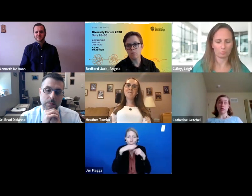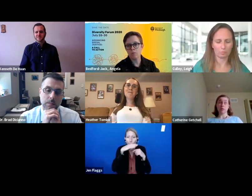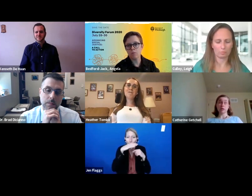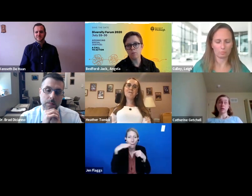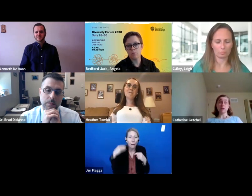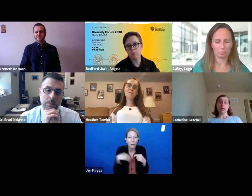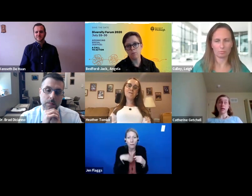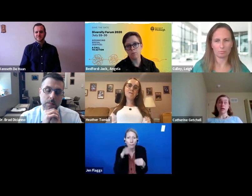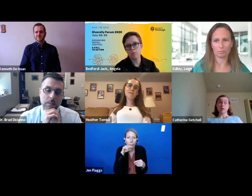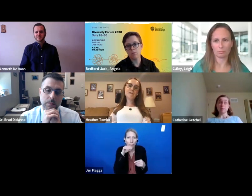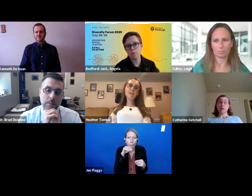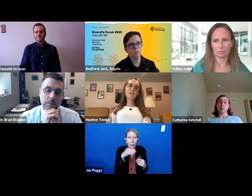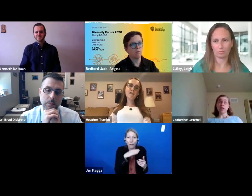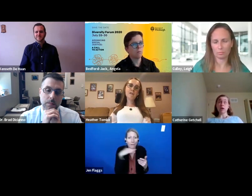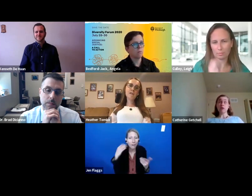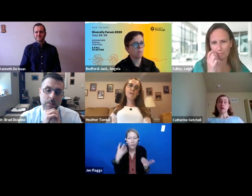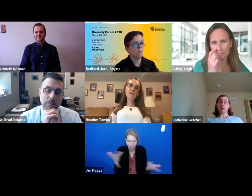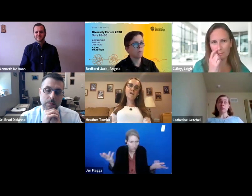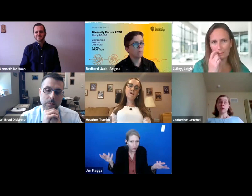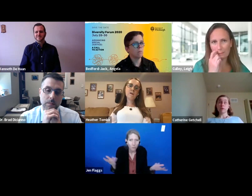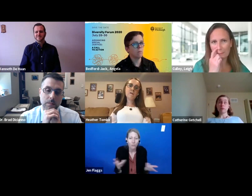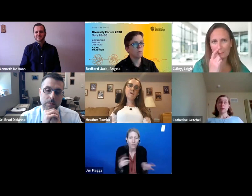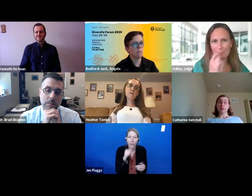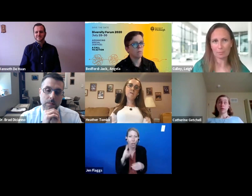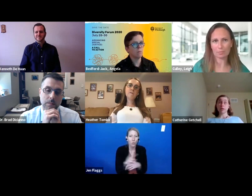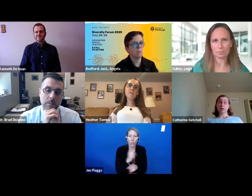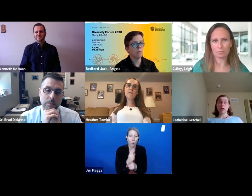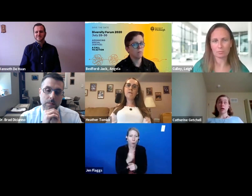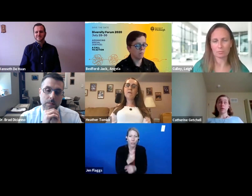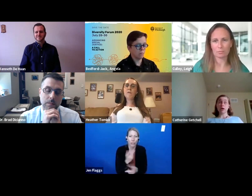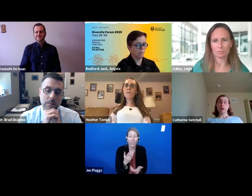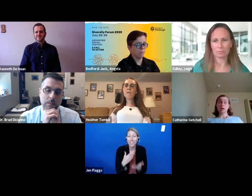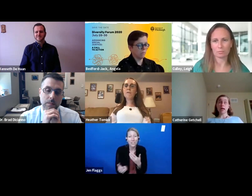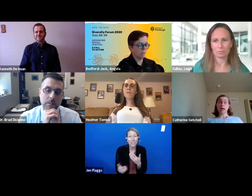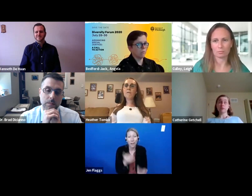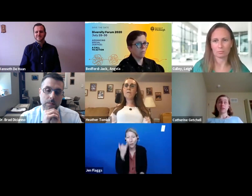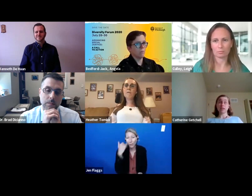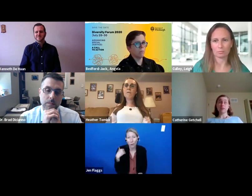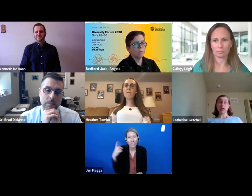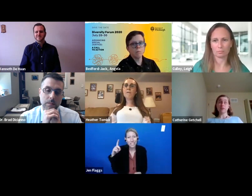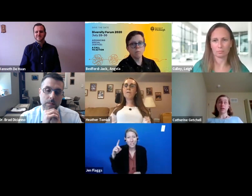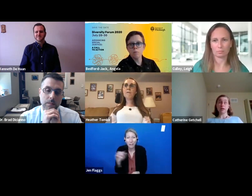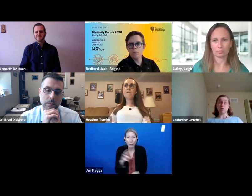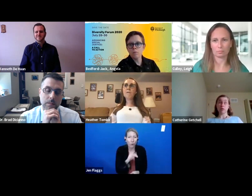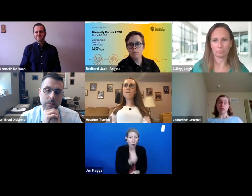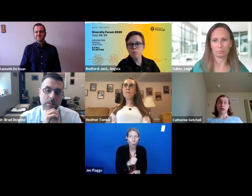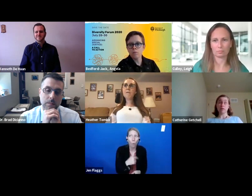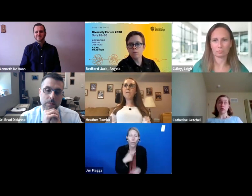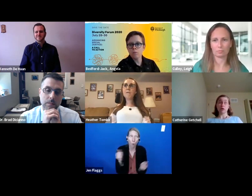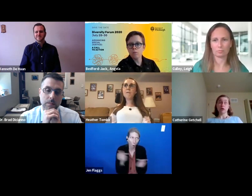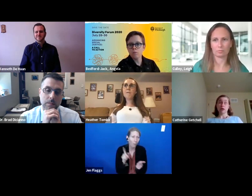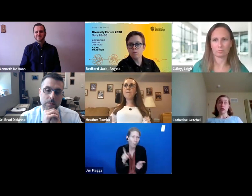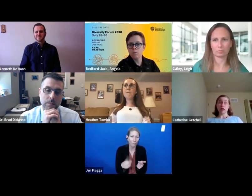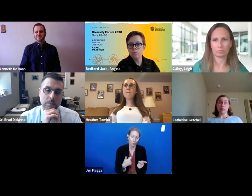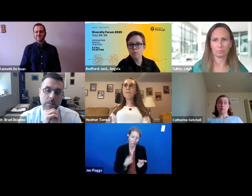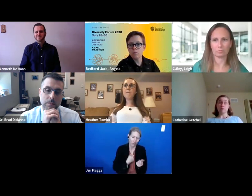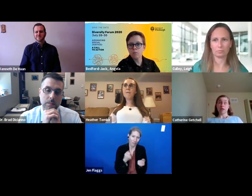are going on. And we're learning that we all, whether we have a disability or not, we all have to self-advocate more than